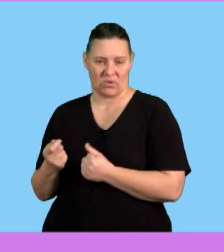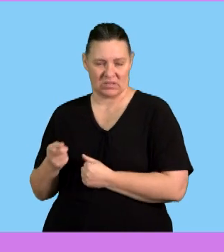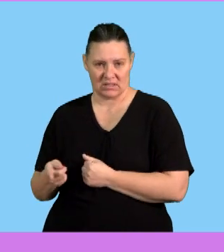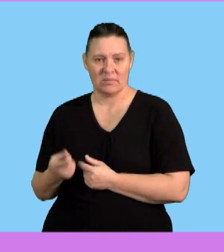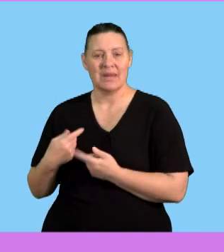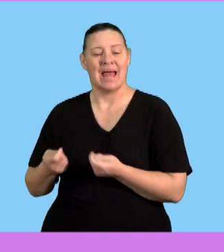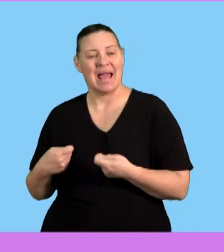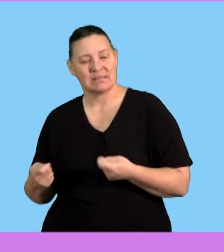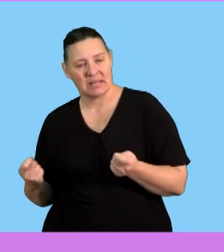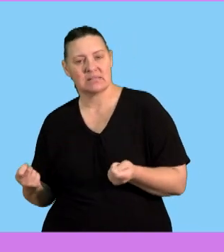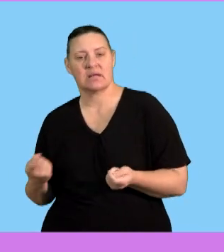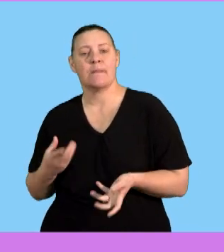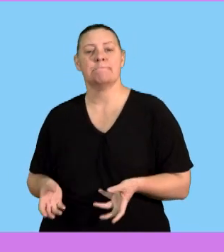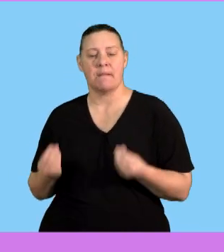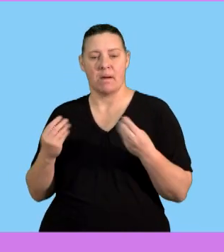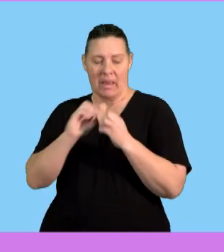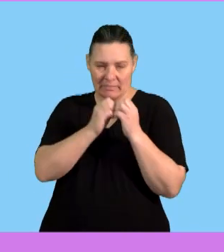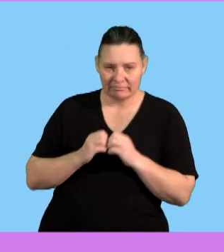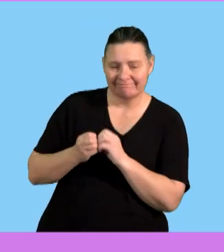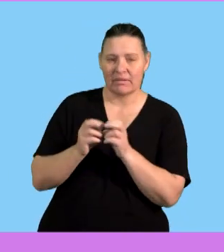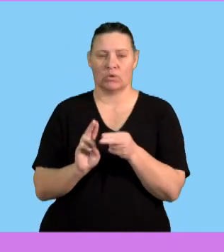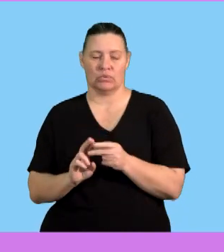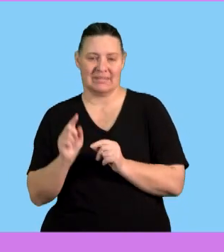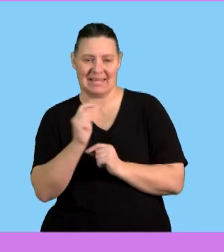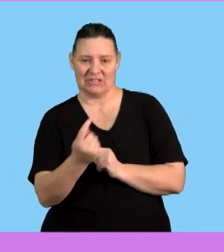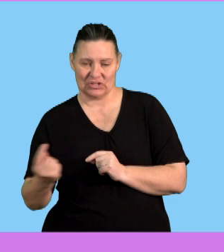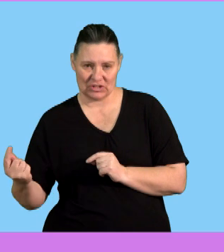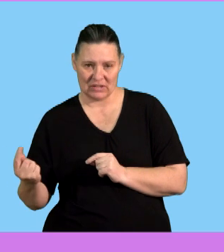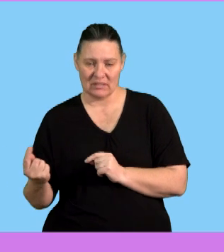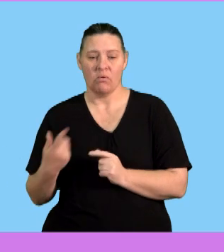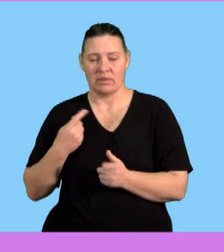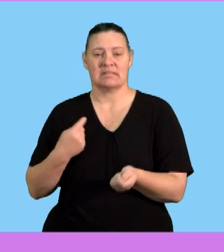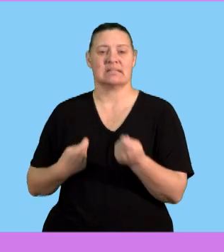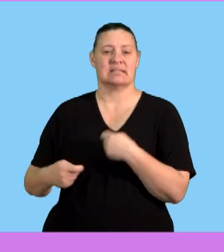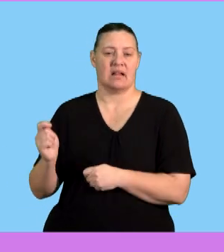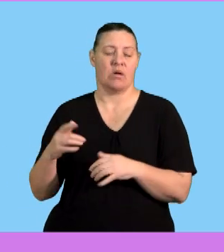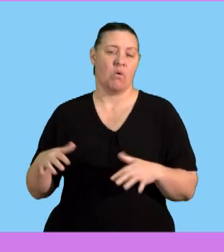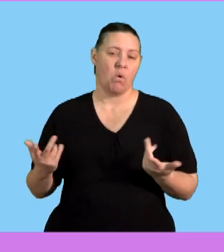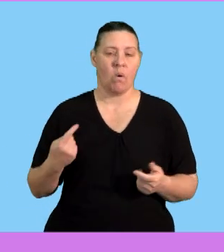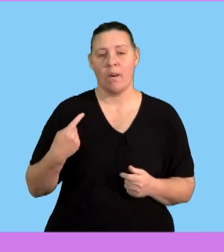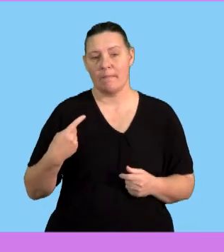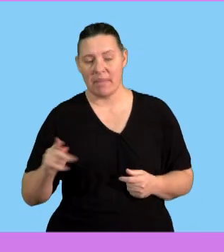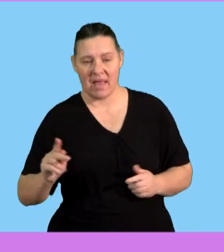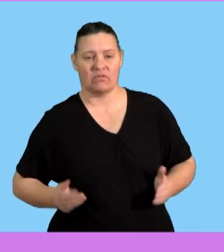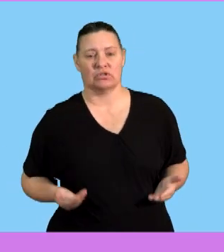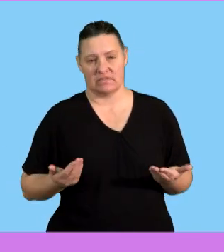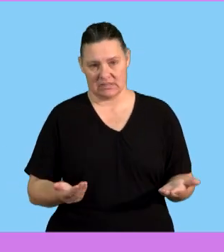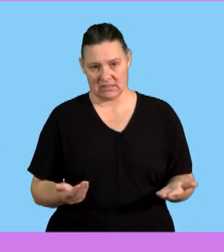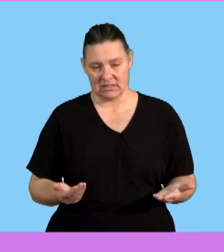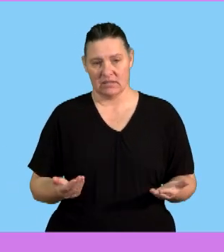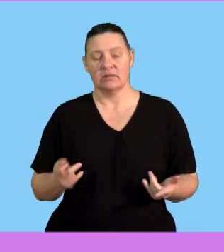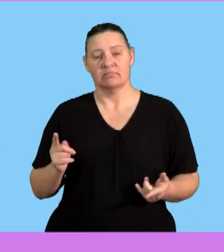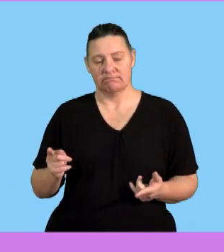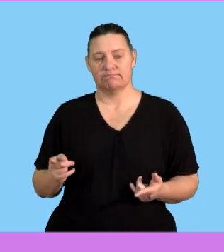cost. This is expenses incurred to make each item that the business sells or pay for the